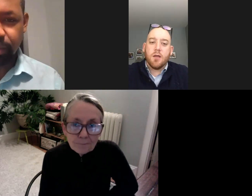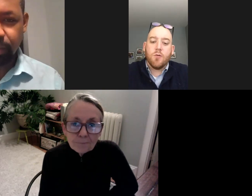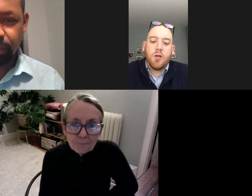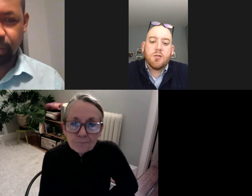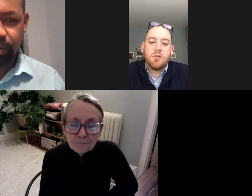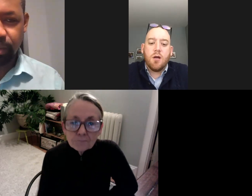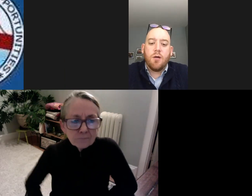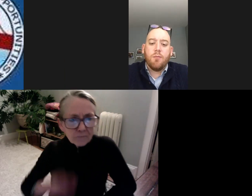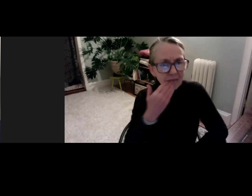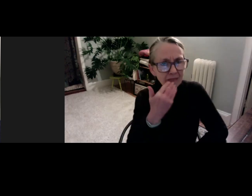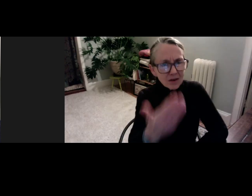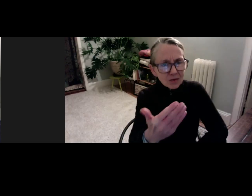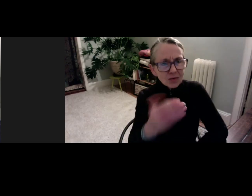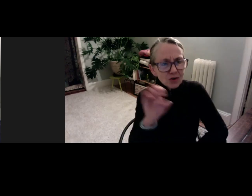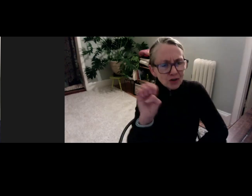Thank you, Ernest.